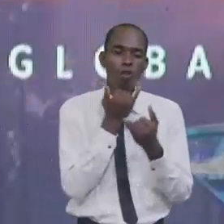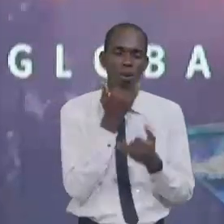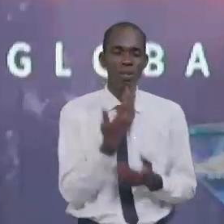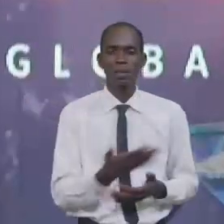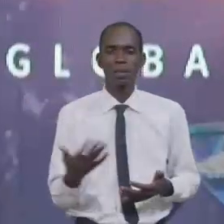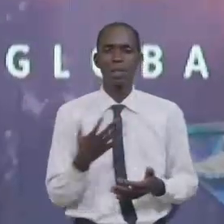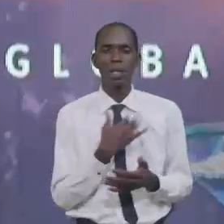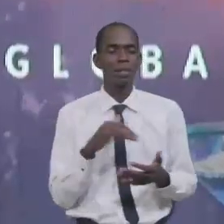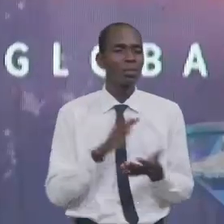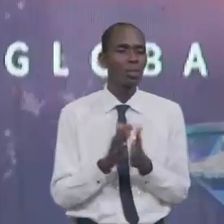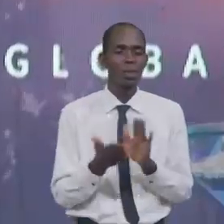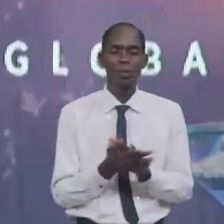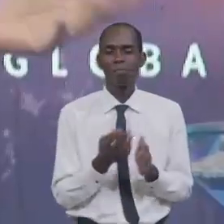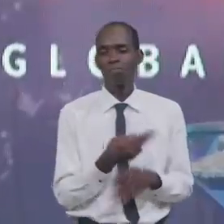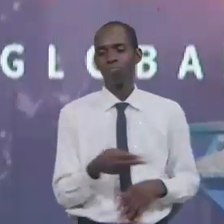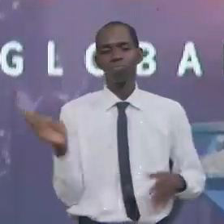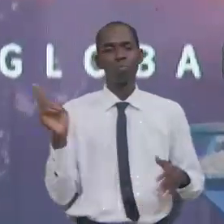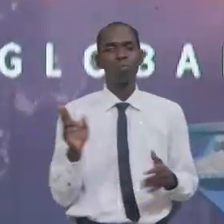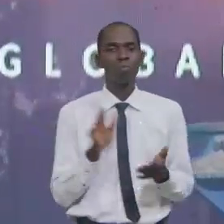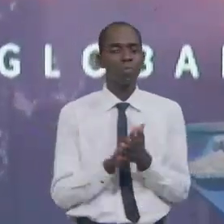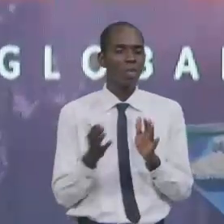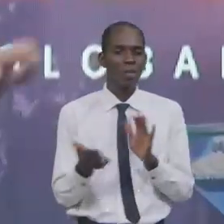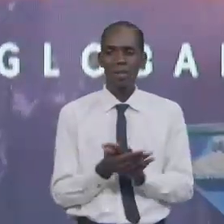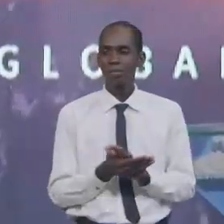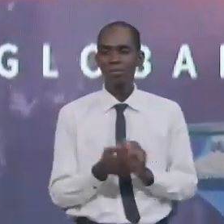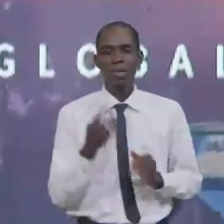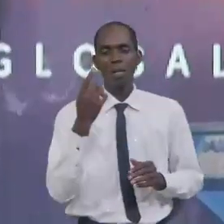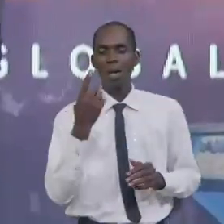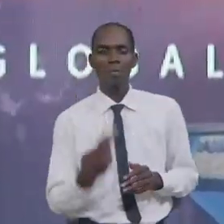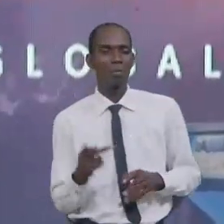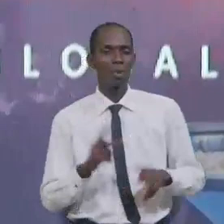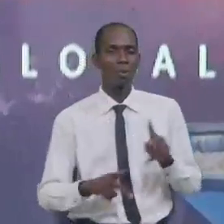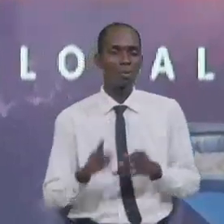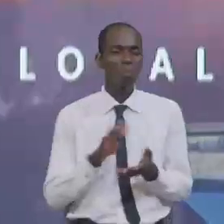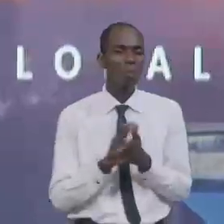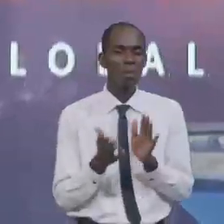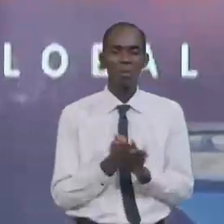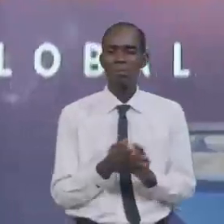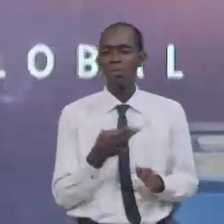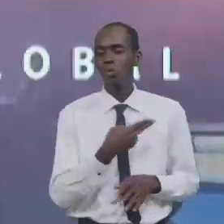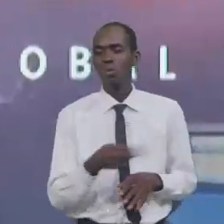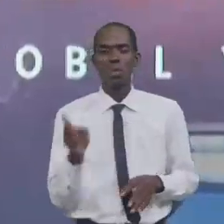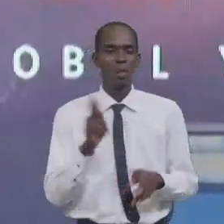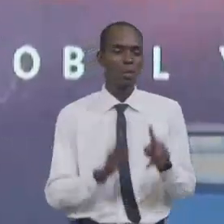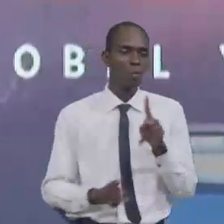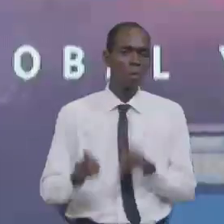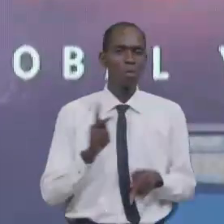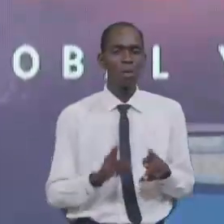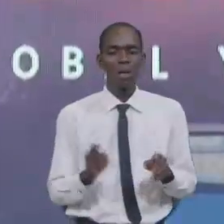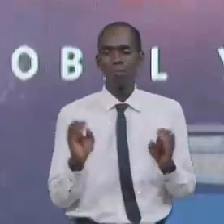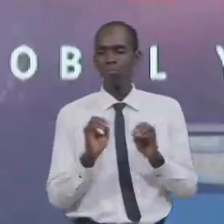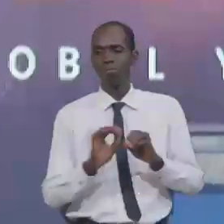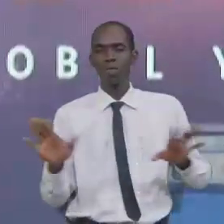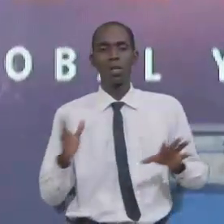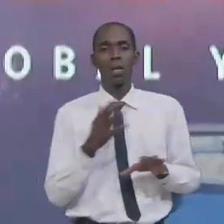mess. They became mediocres. They became miscreants. And then the Lord came